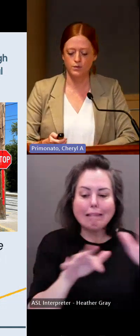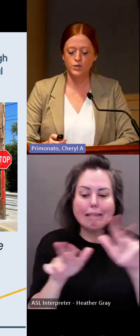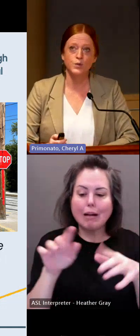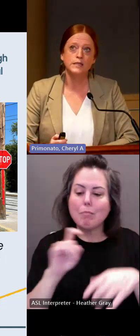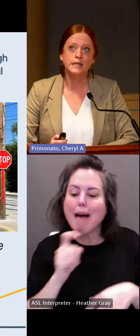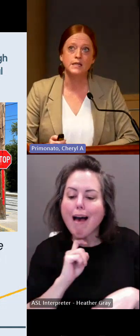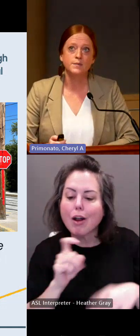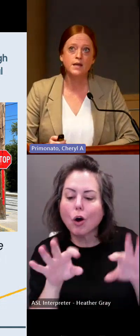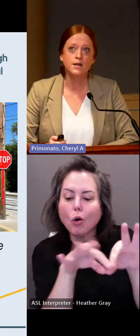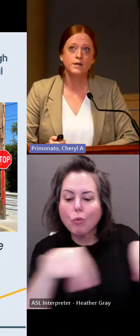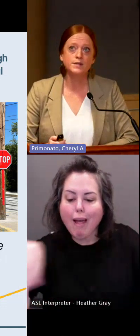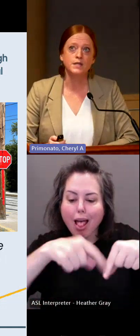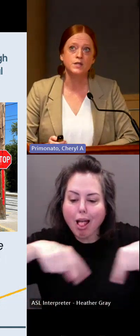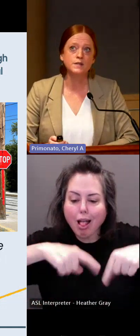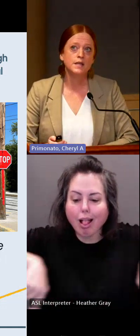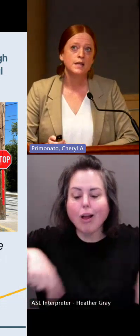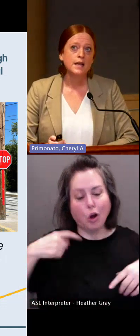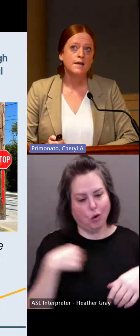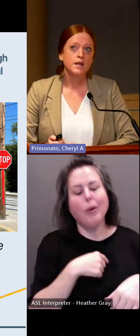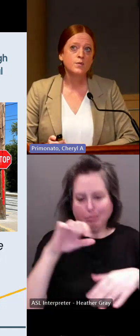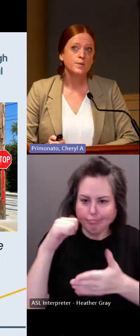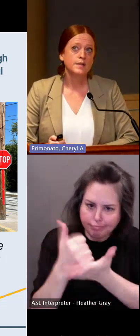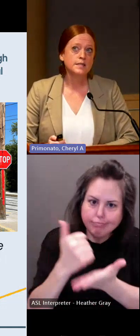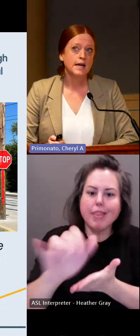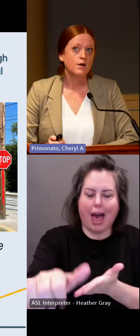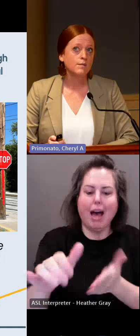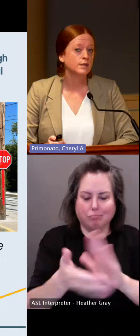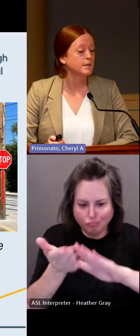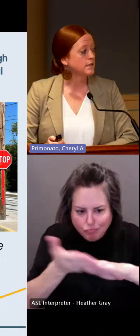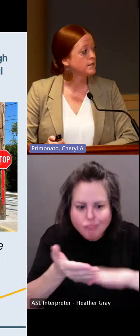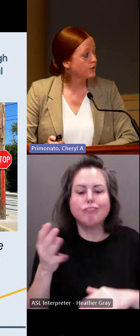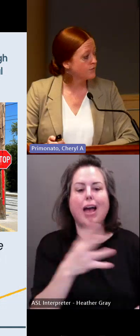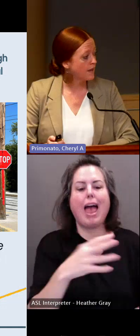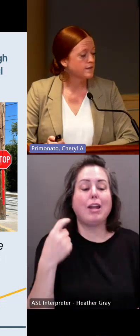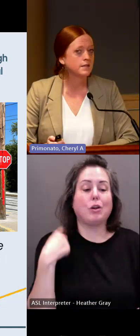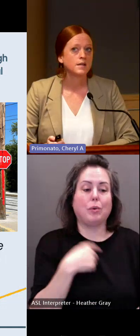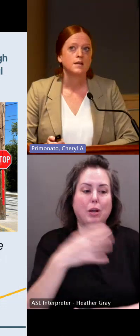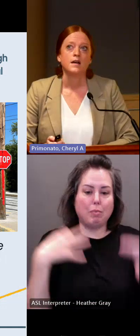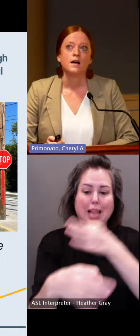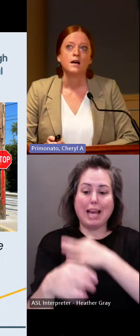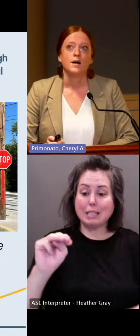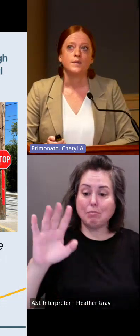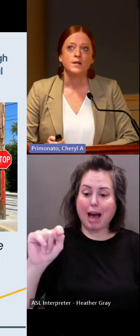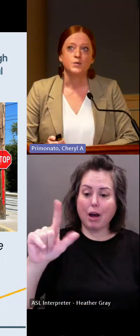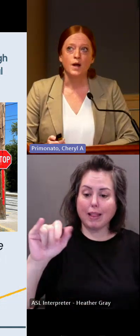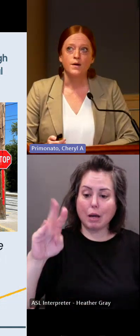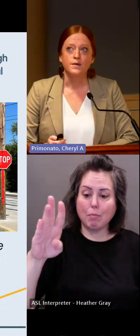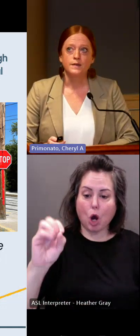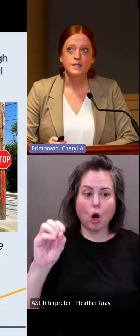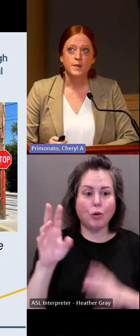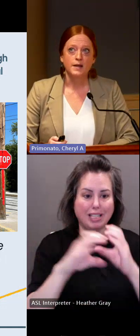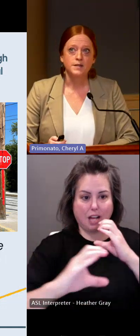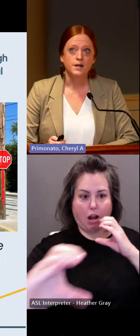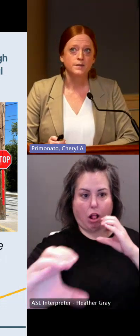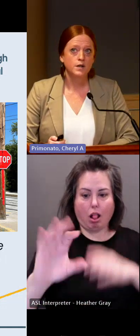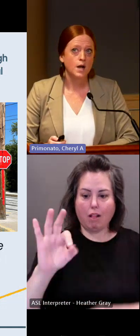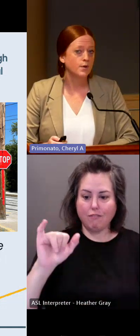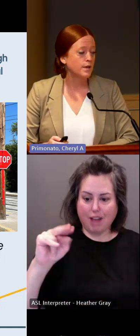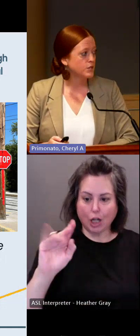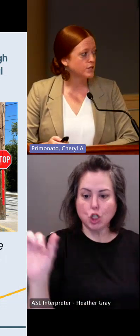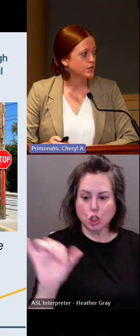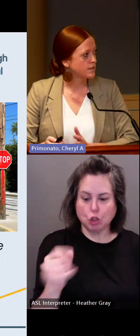that that were sorely needed at many of our rail stations. And then we replaced our Mount Lebanon tunnel fans as well in this past